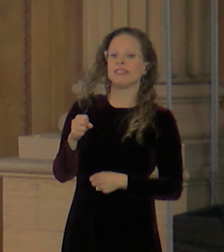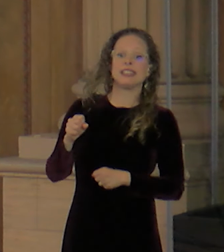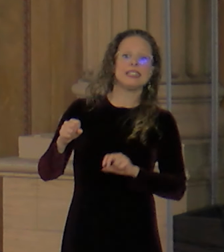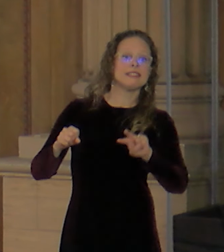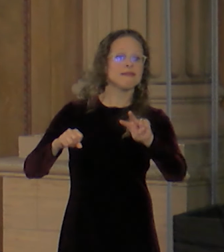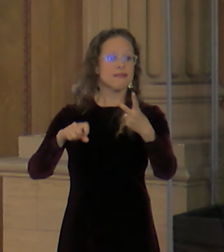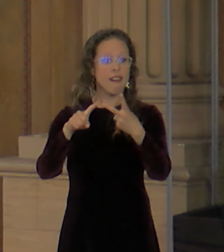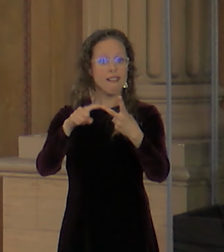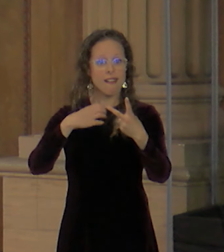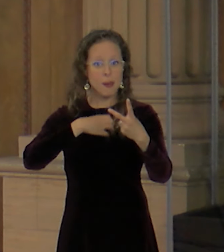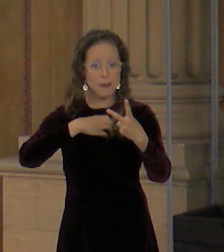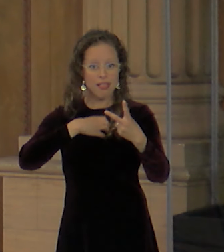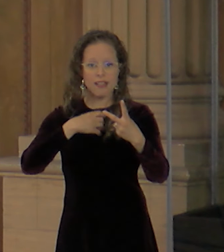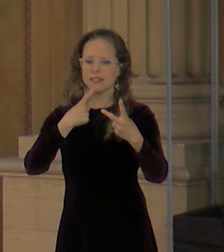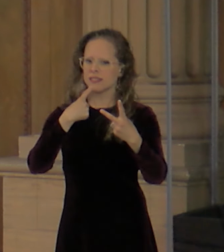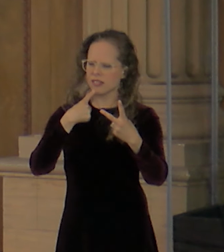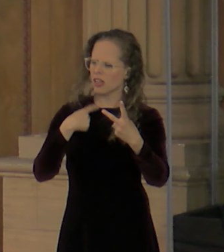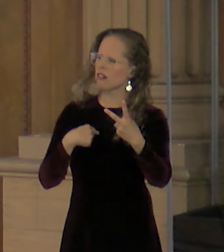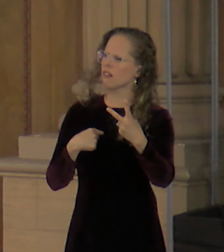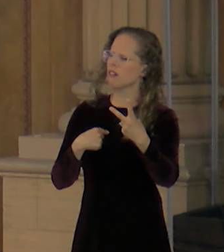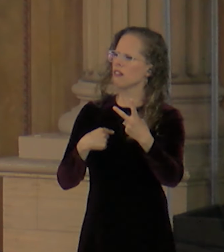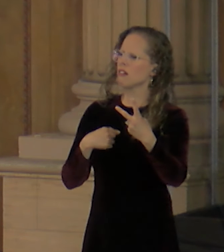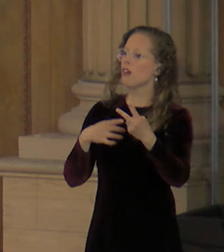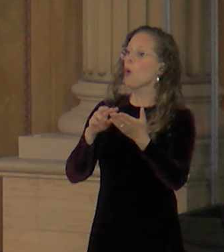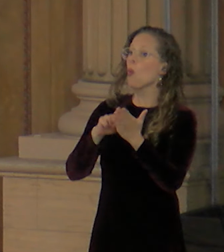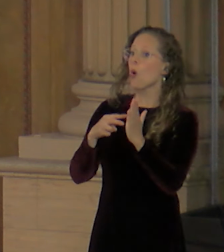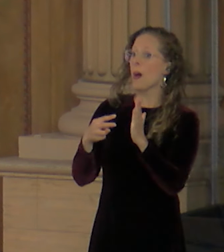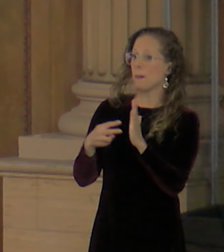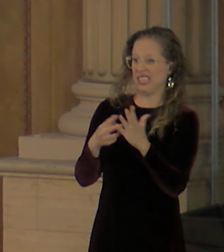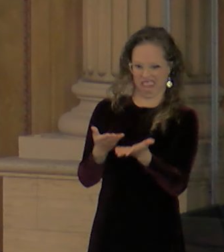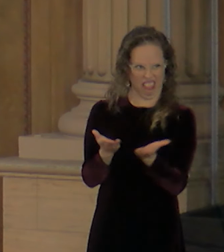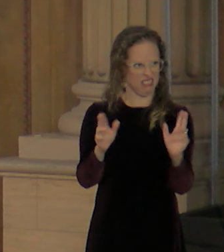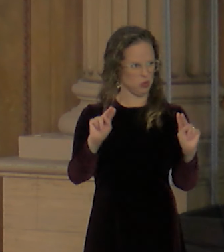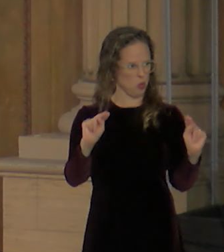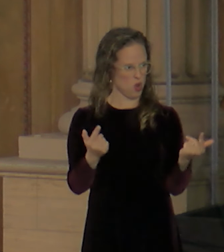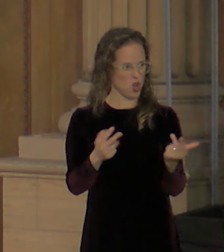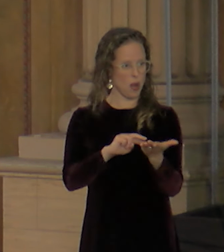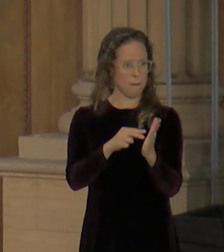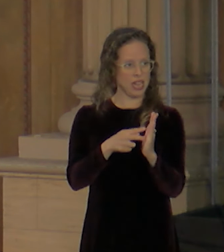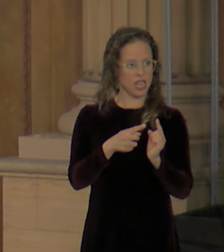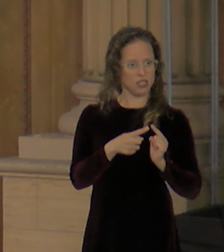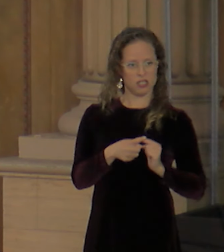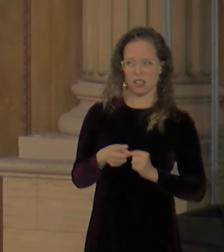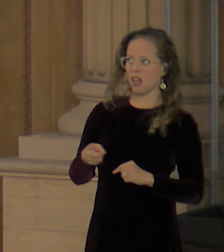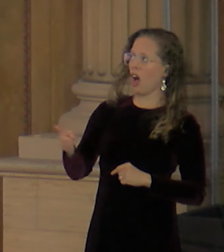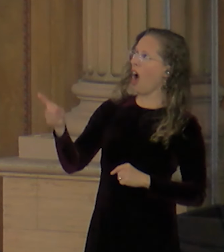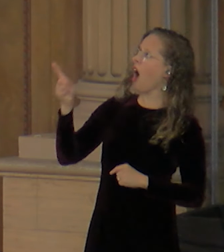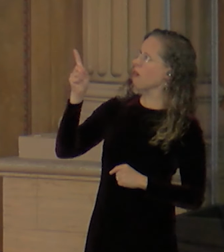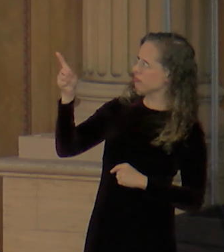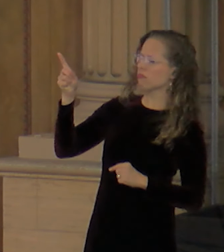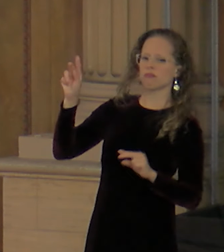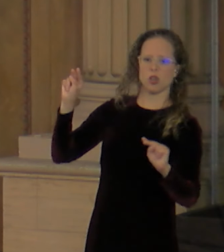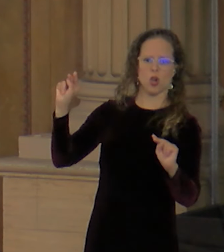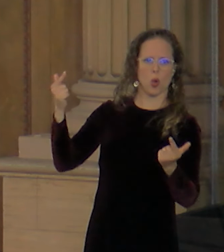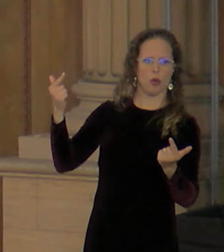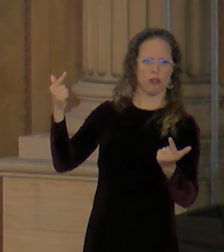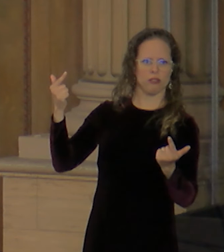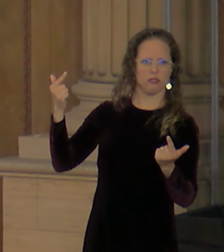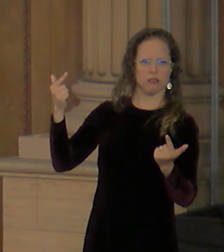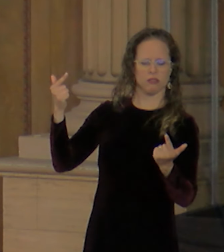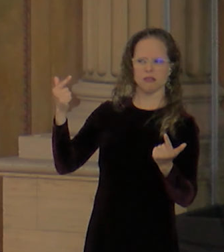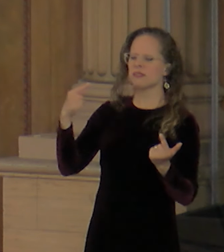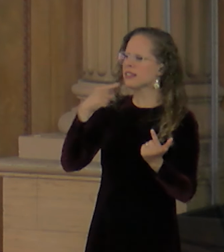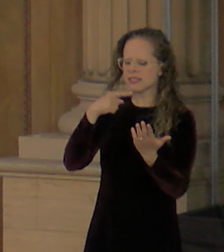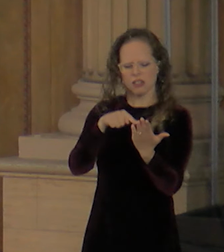said, therefore, God is not good. And that was his second big complaint. In Job chapter 10, verse 30, he's speaking to God. He